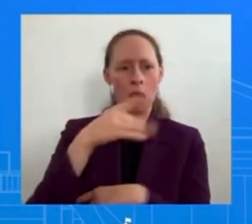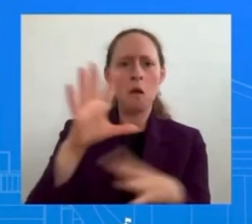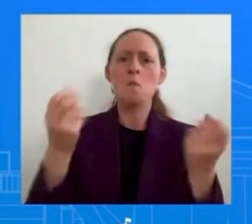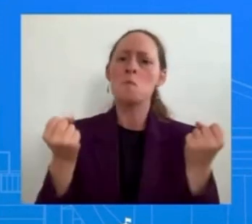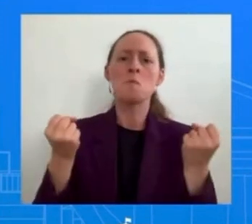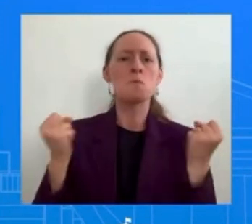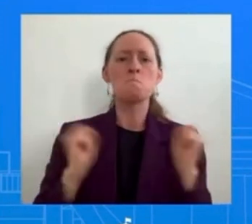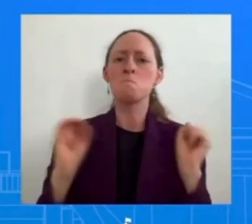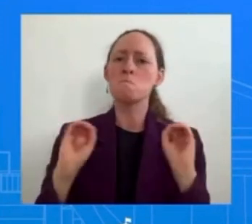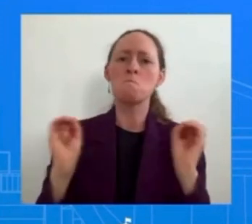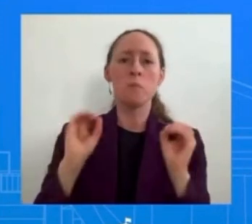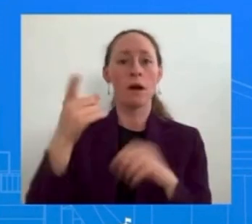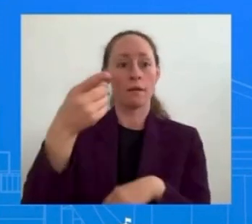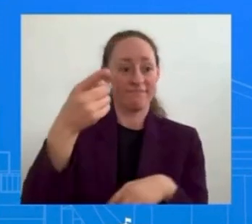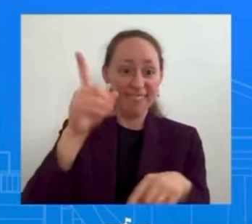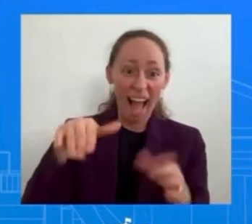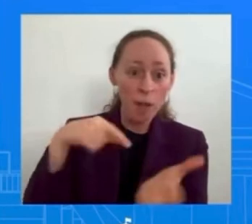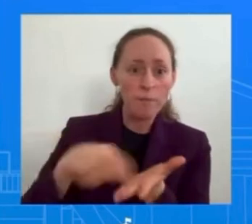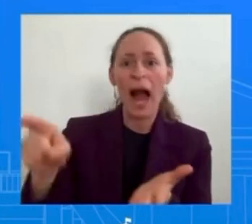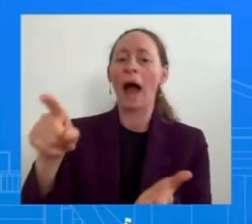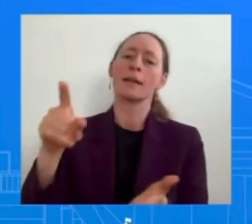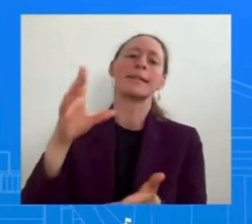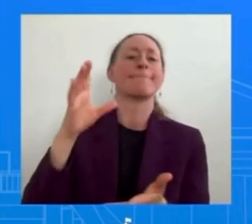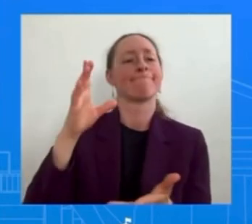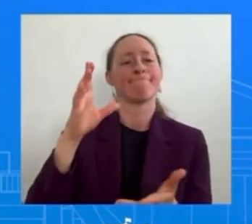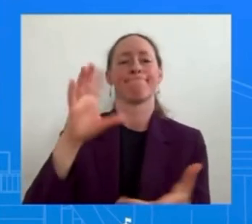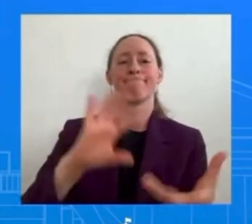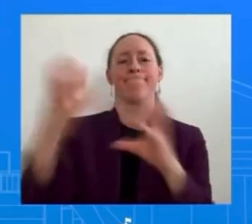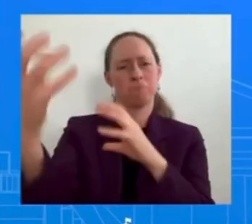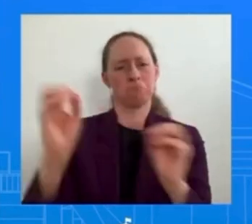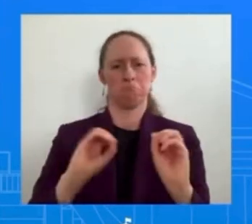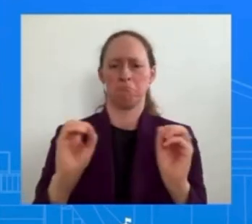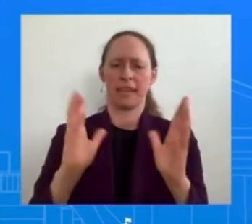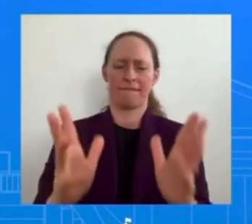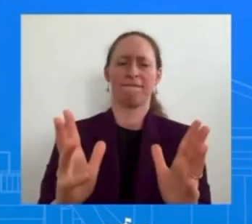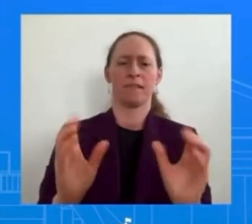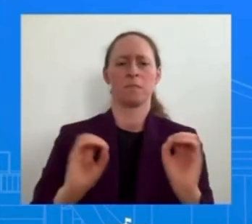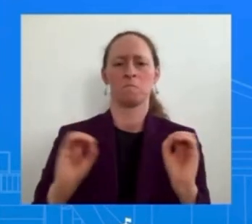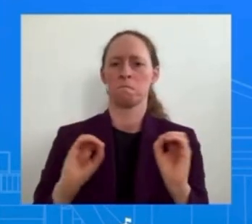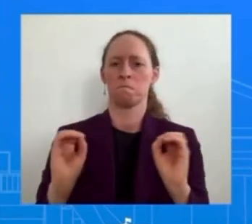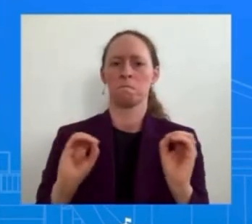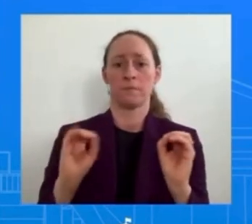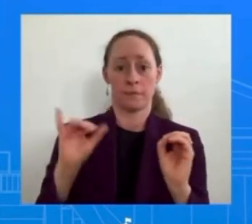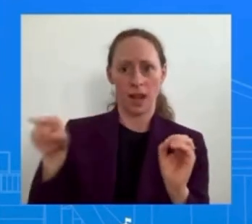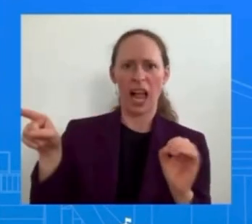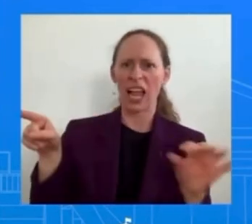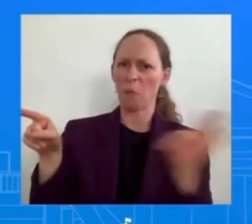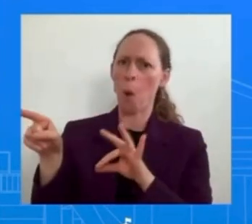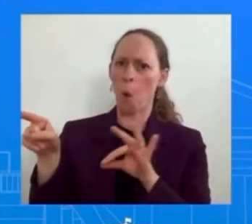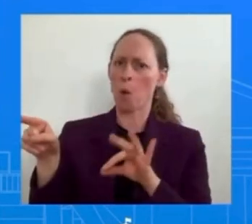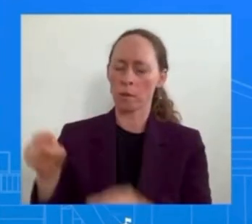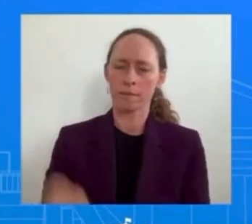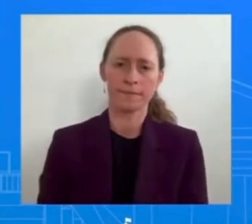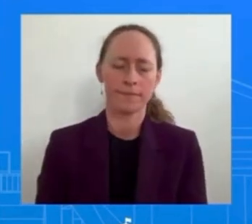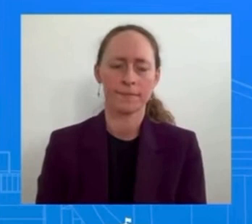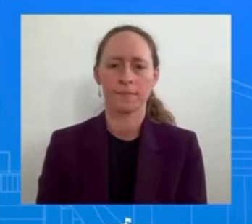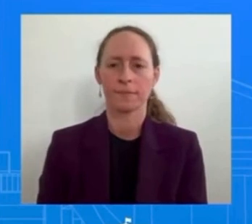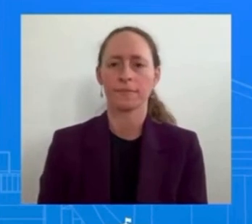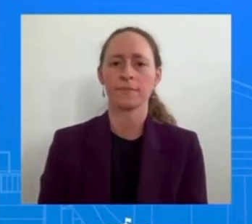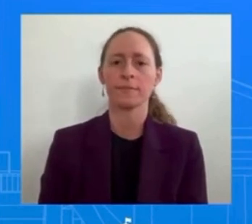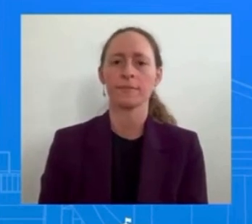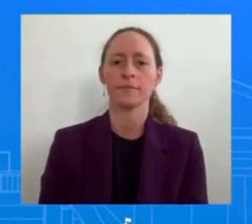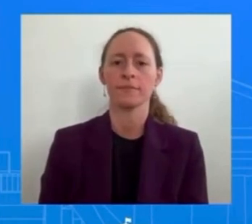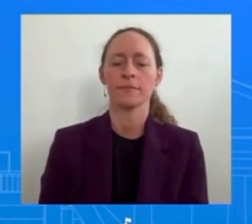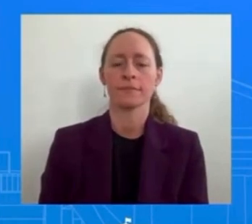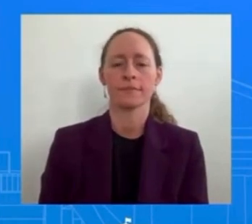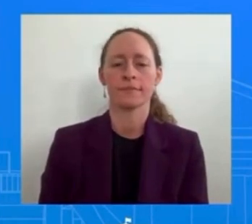This is also another very important step in their recovery process. And lastly, debris removal is going to be a critical